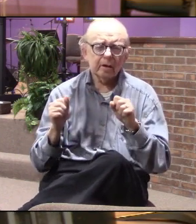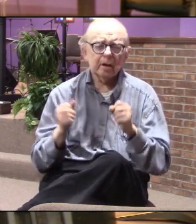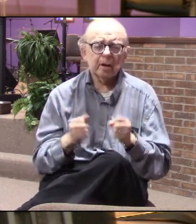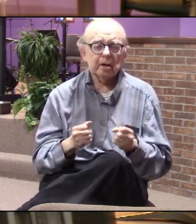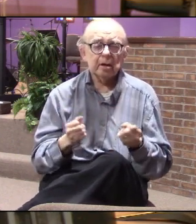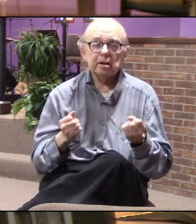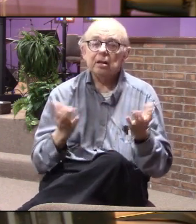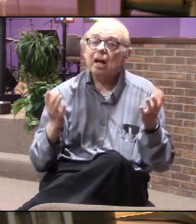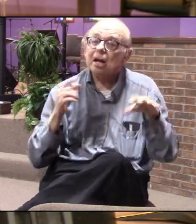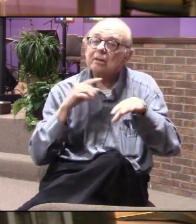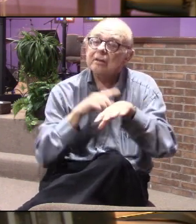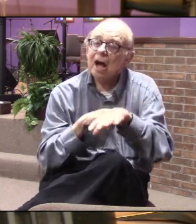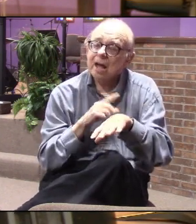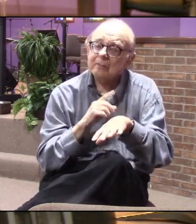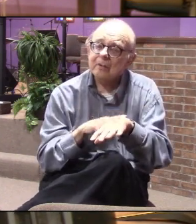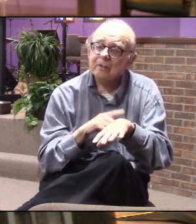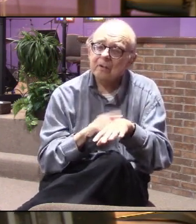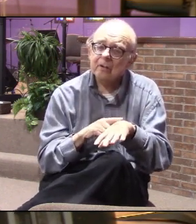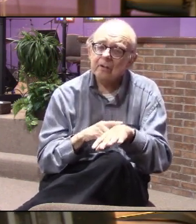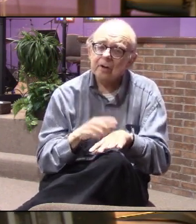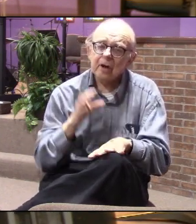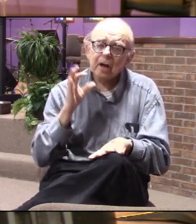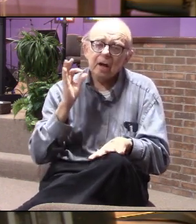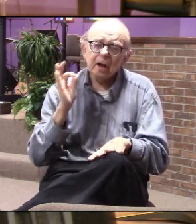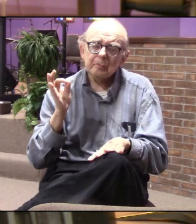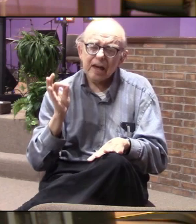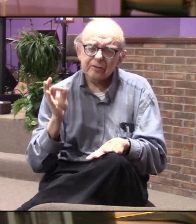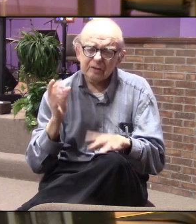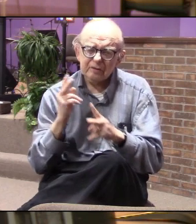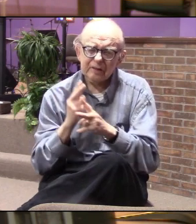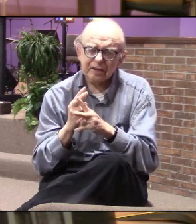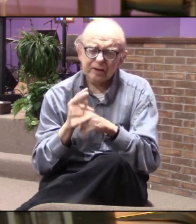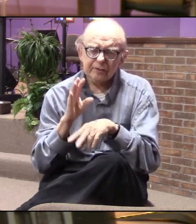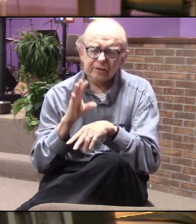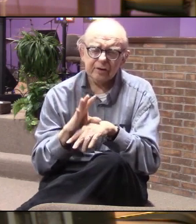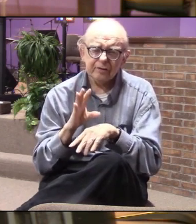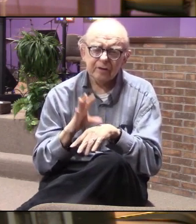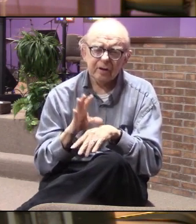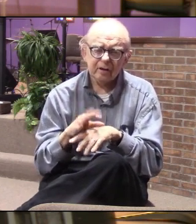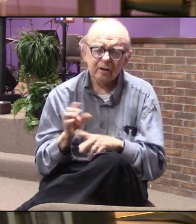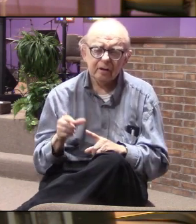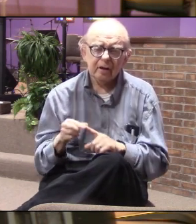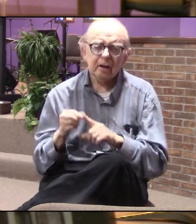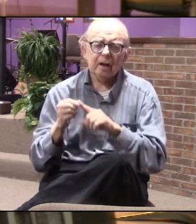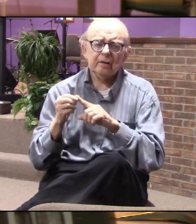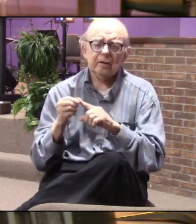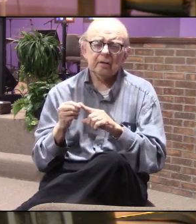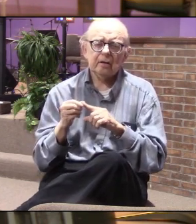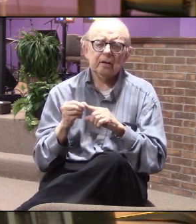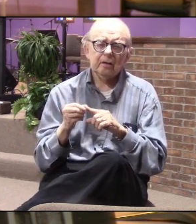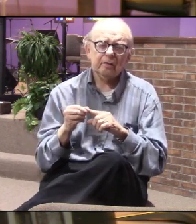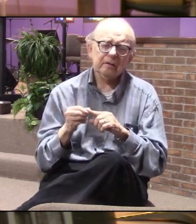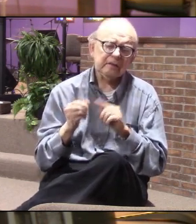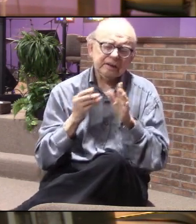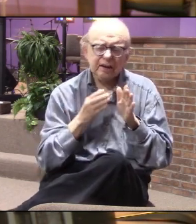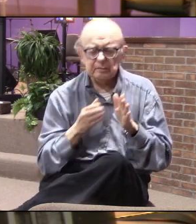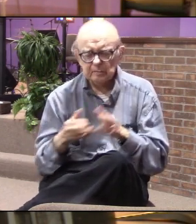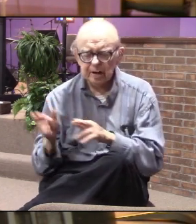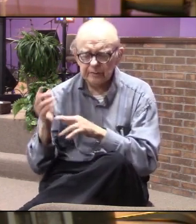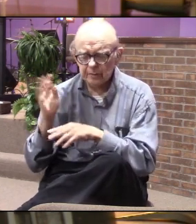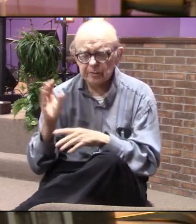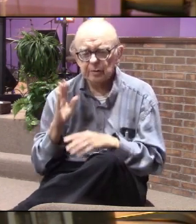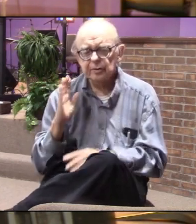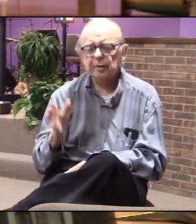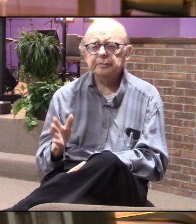of time to pastor a church. And especially in preparation for sermons,